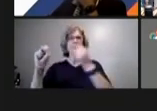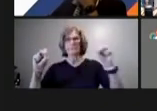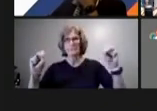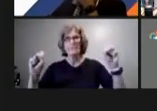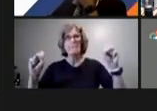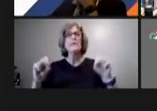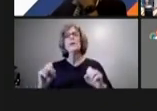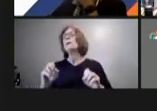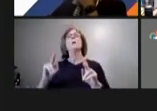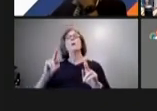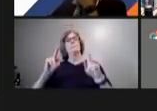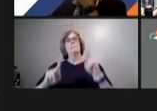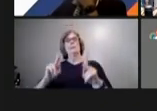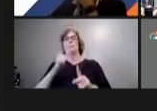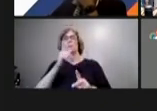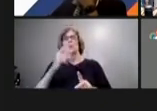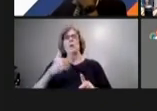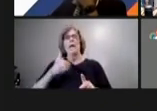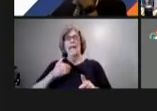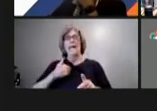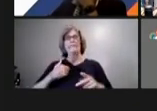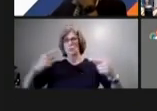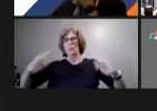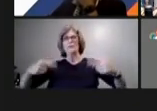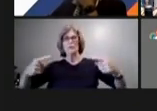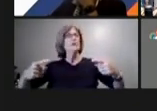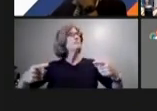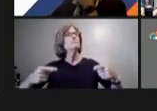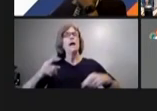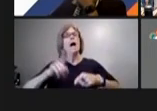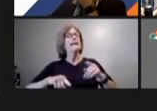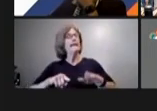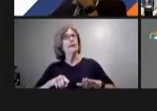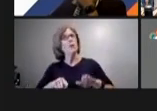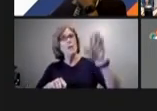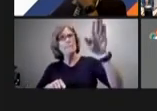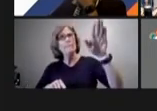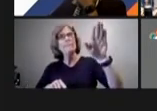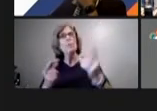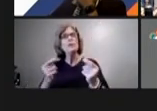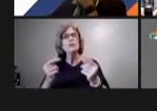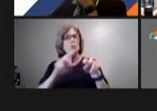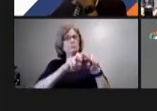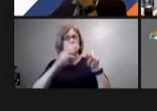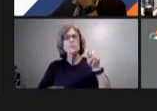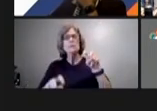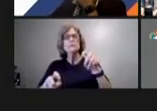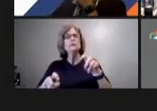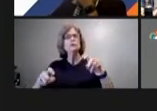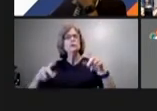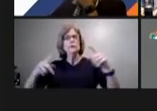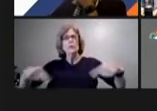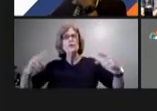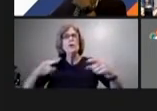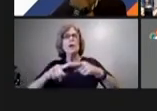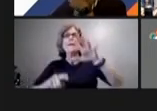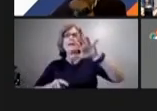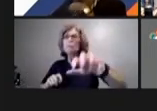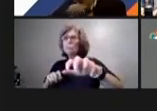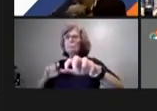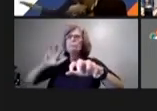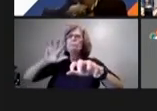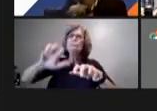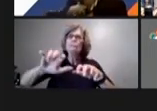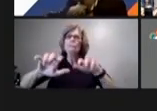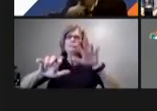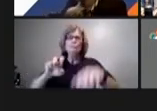users were crawling up the steps of the Capitol in DC to highlight how inaccessible America